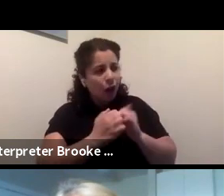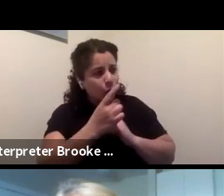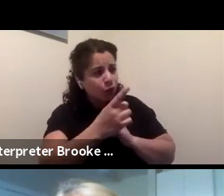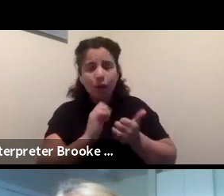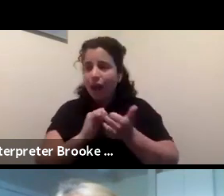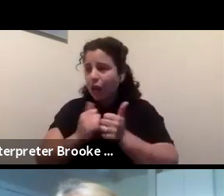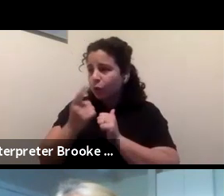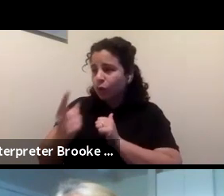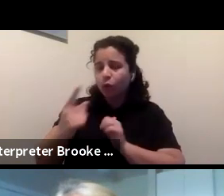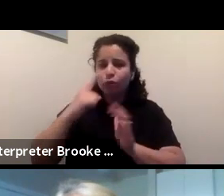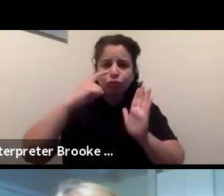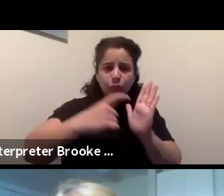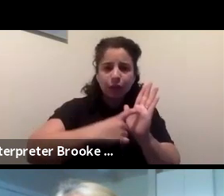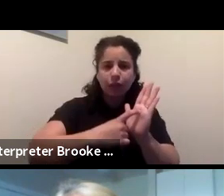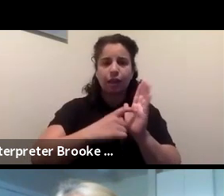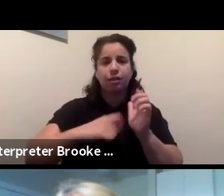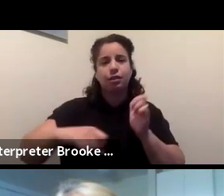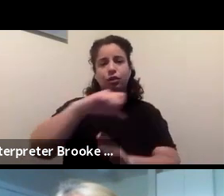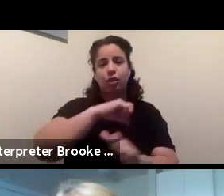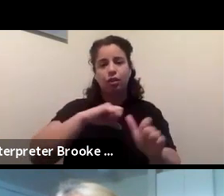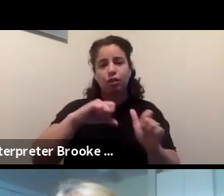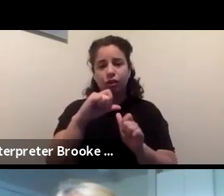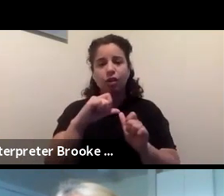And recognizing the way that